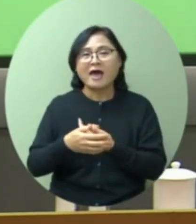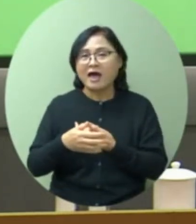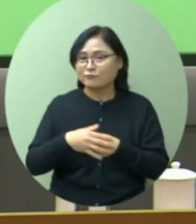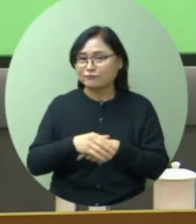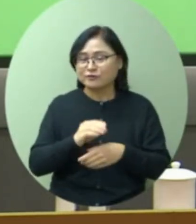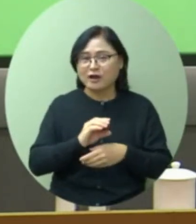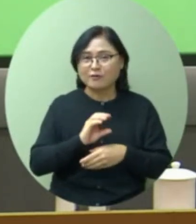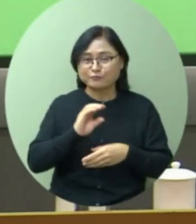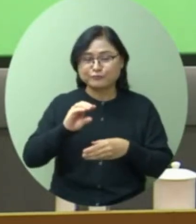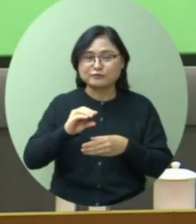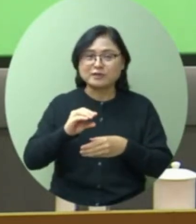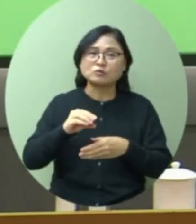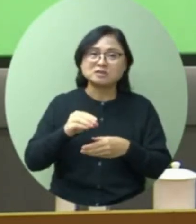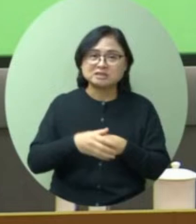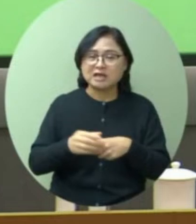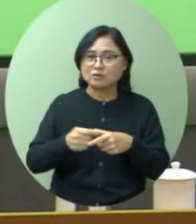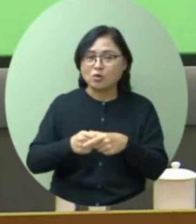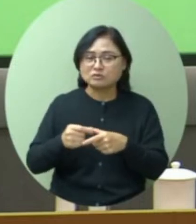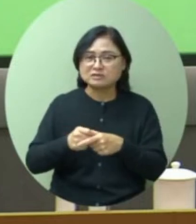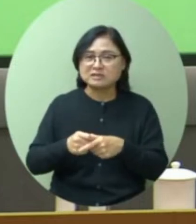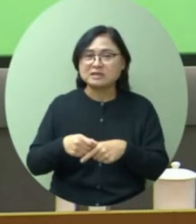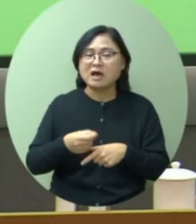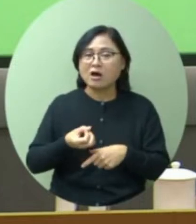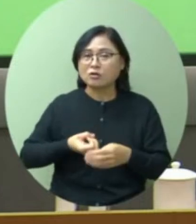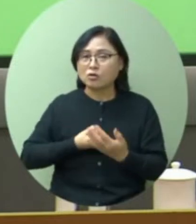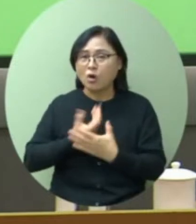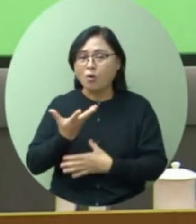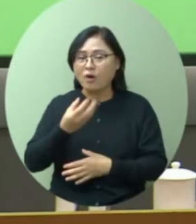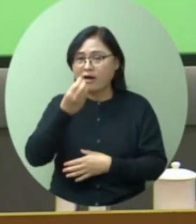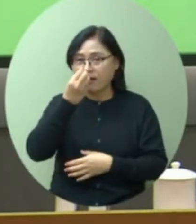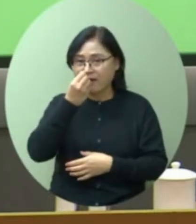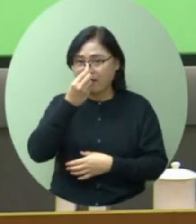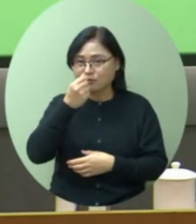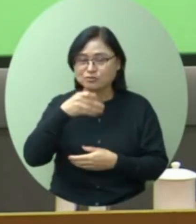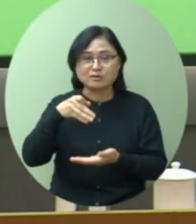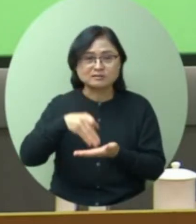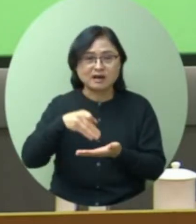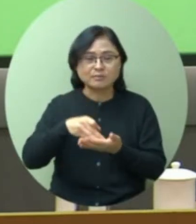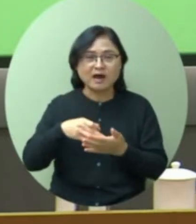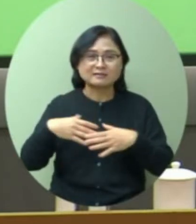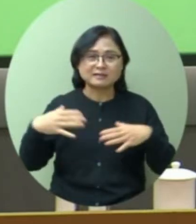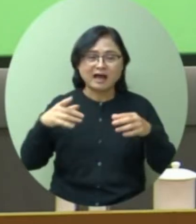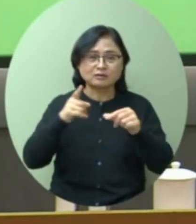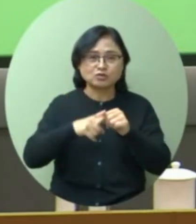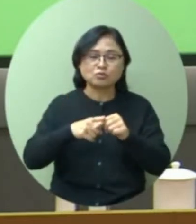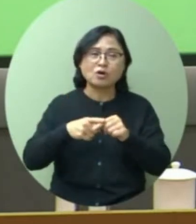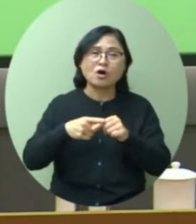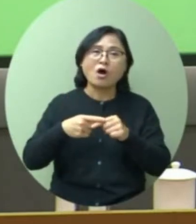Many Chinese businesses said they took an interest in commodity trading.